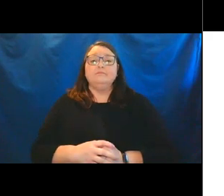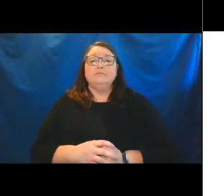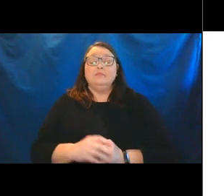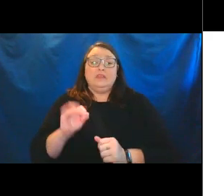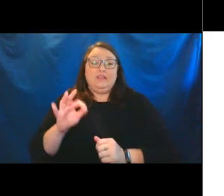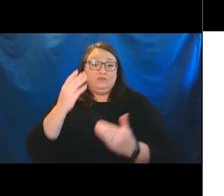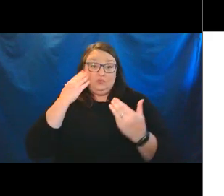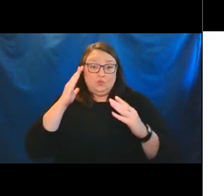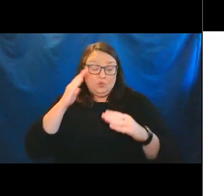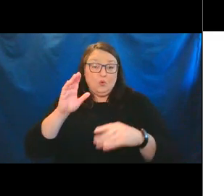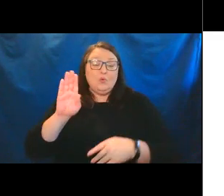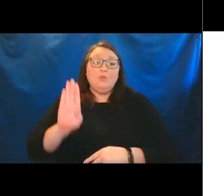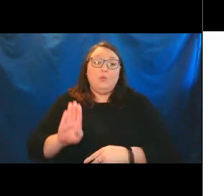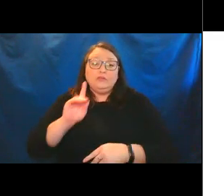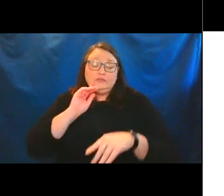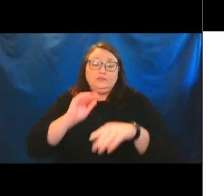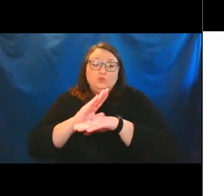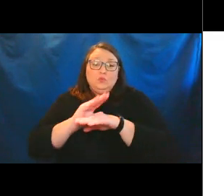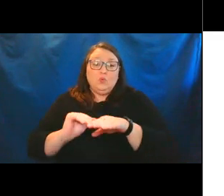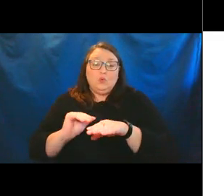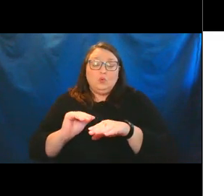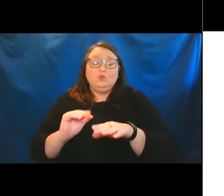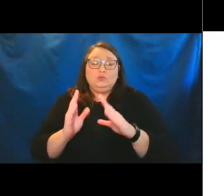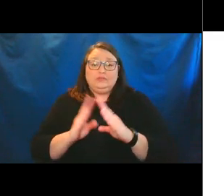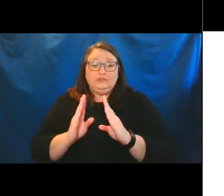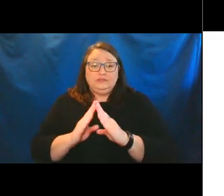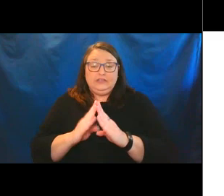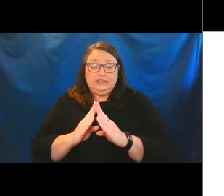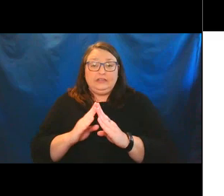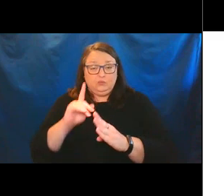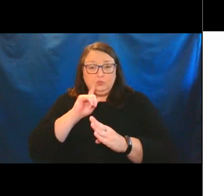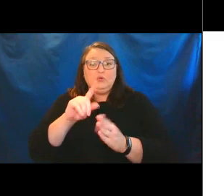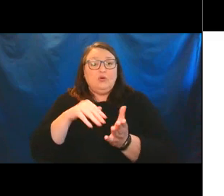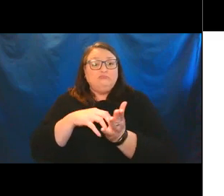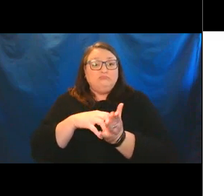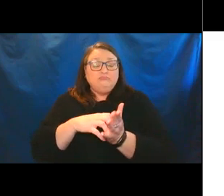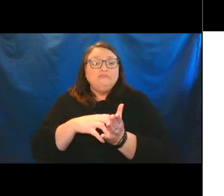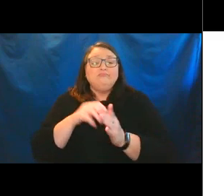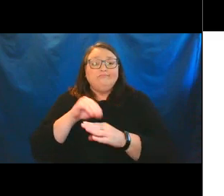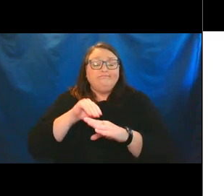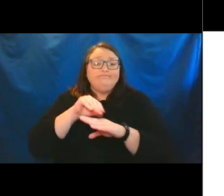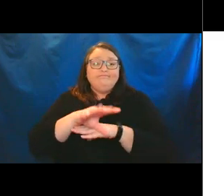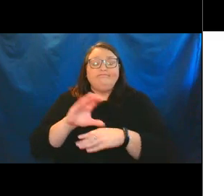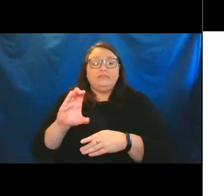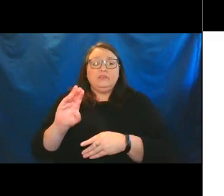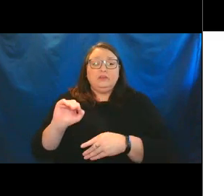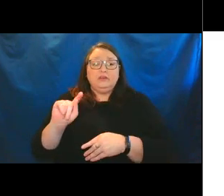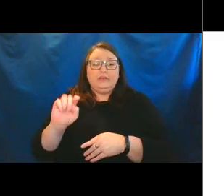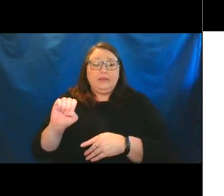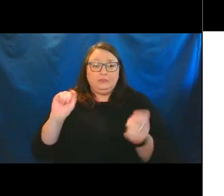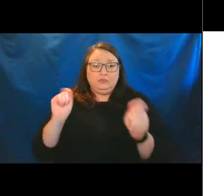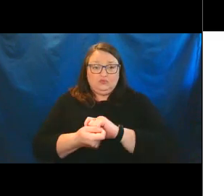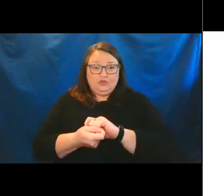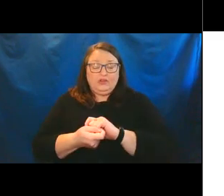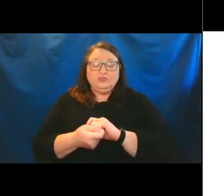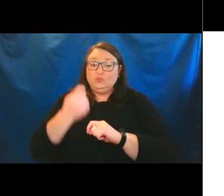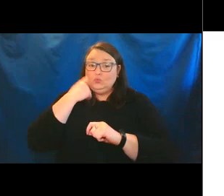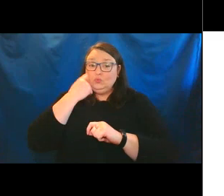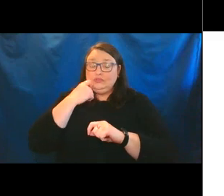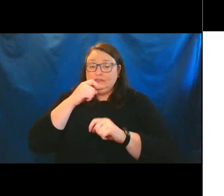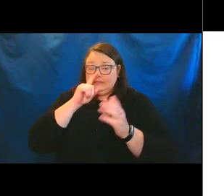Boston is a coastal city. We are particularly vulnerable to the impacts of climate change. And in fact, a recent study